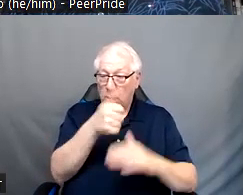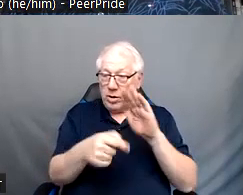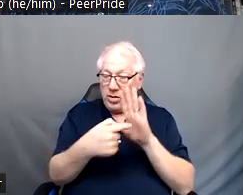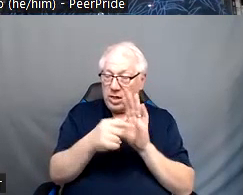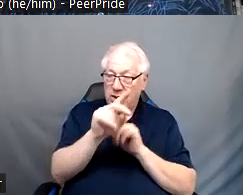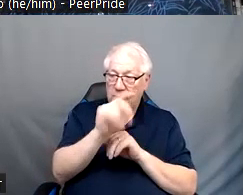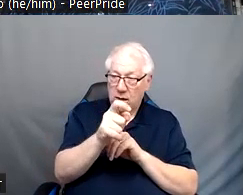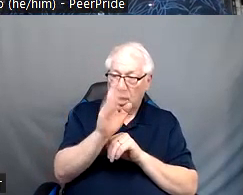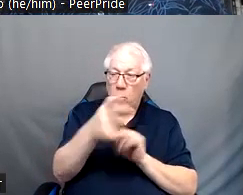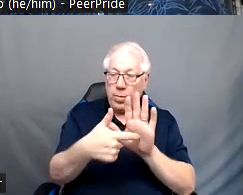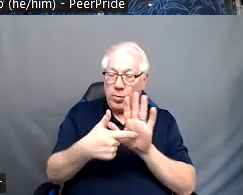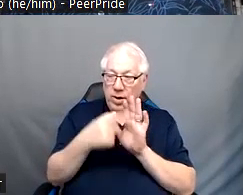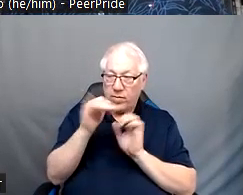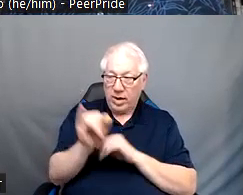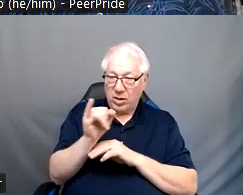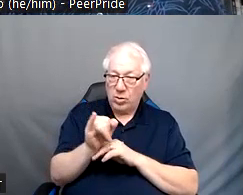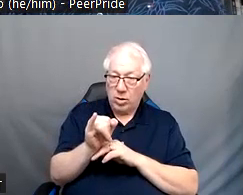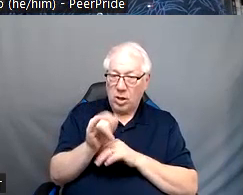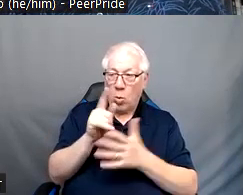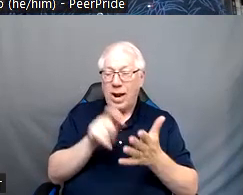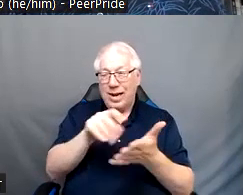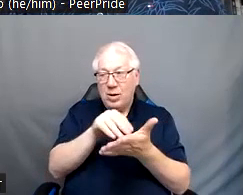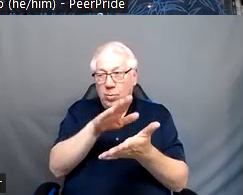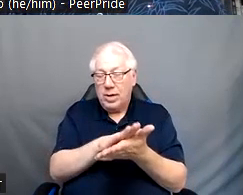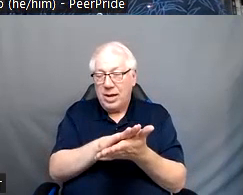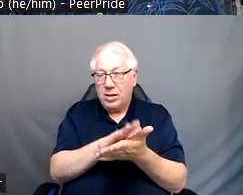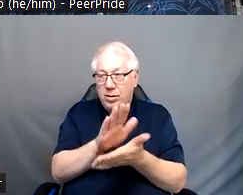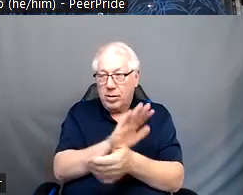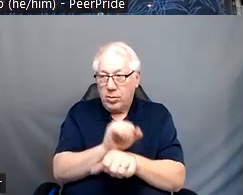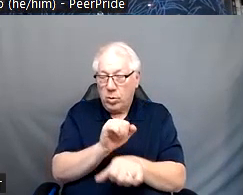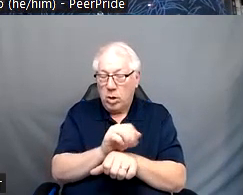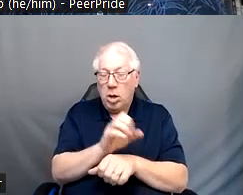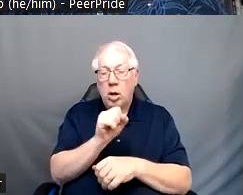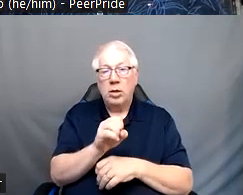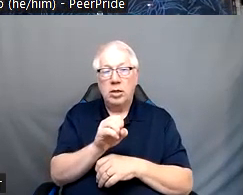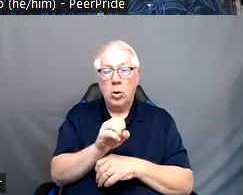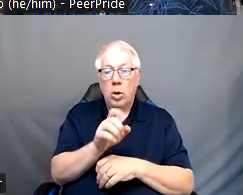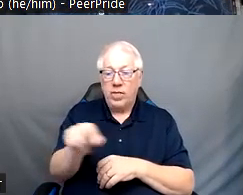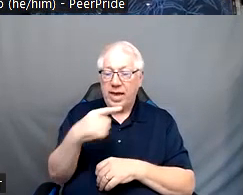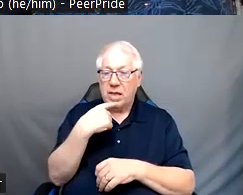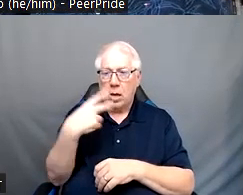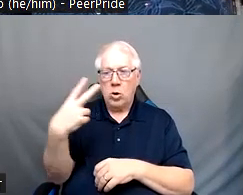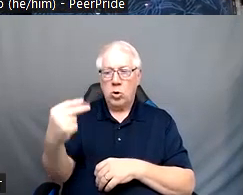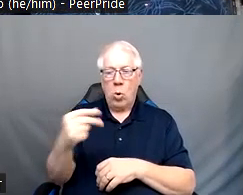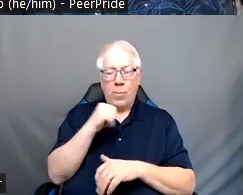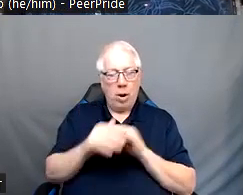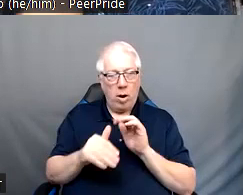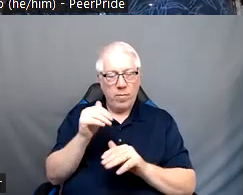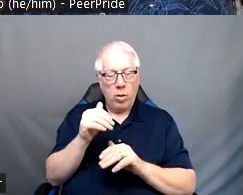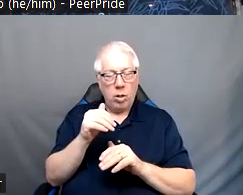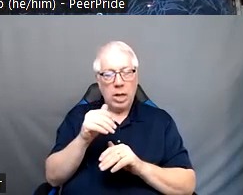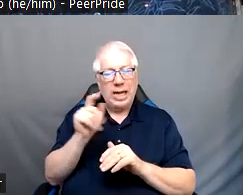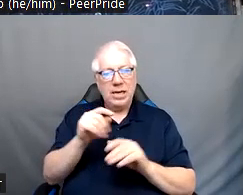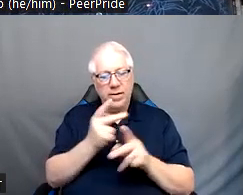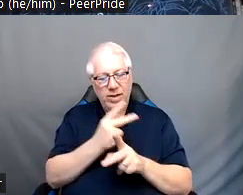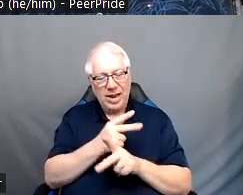be required for your insurance. This is what I need to put in the documentation, just so that they can either say, no, I'm not comfortable with that. We need to figure